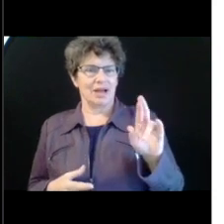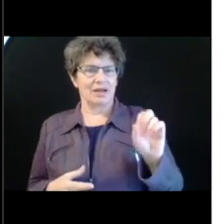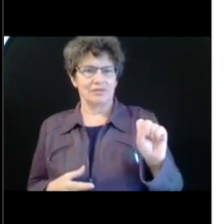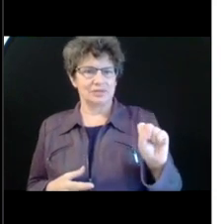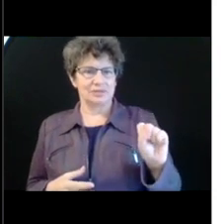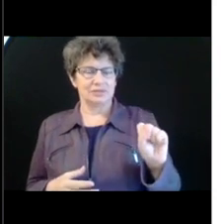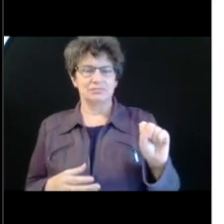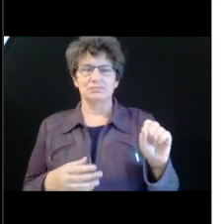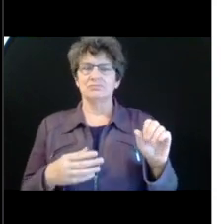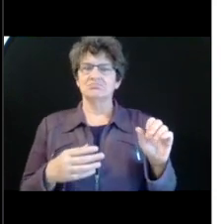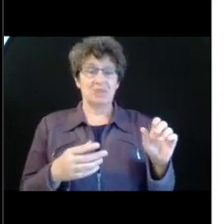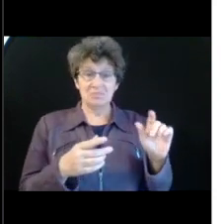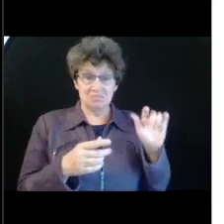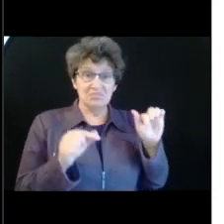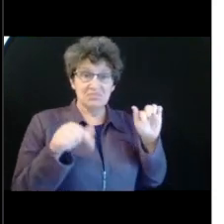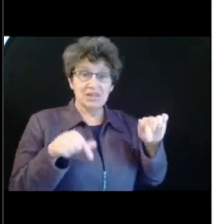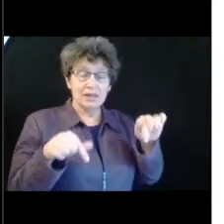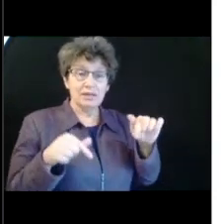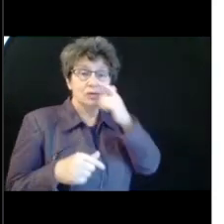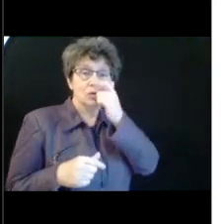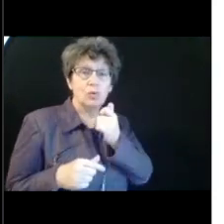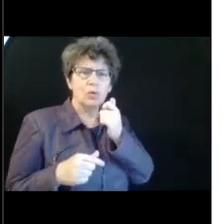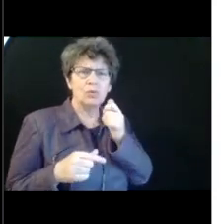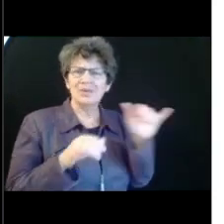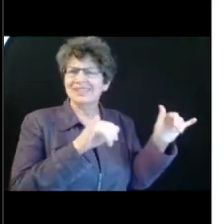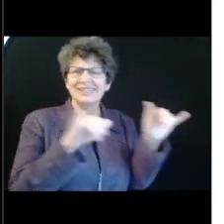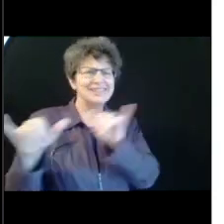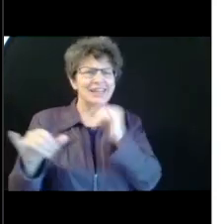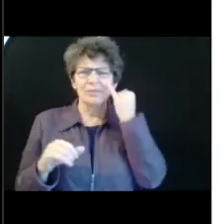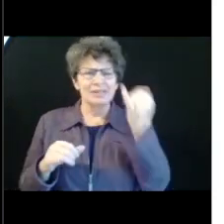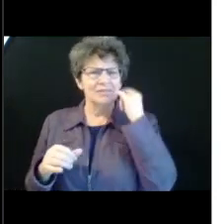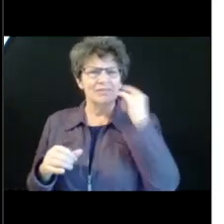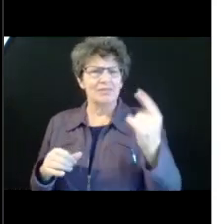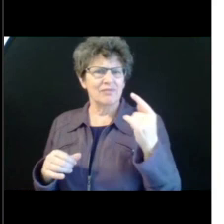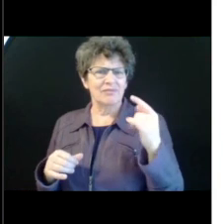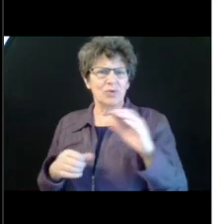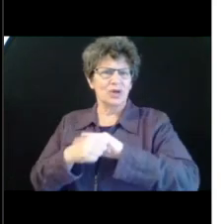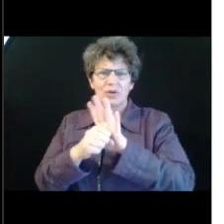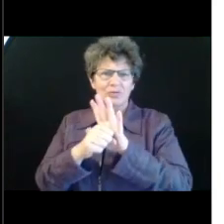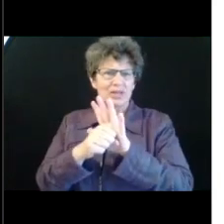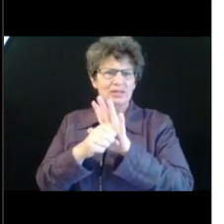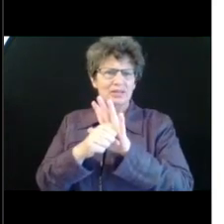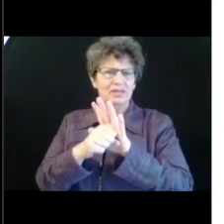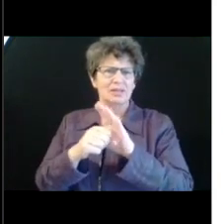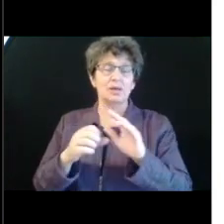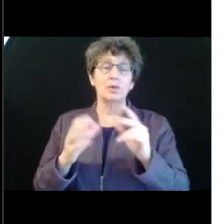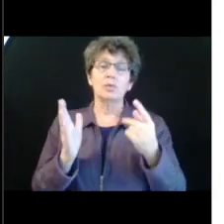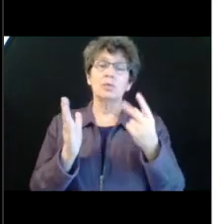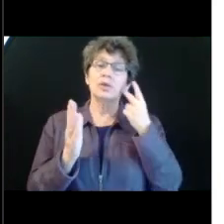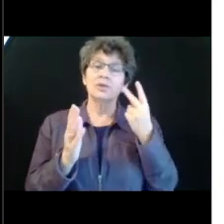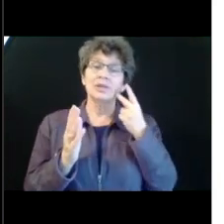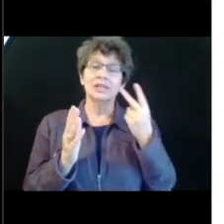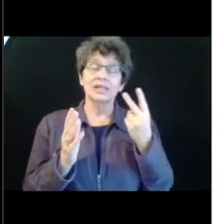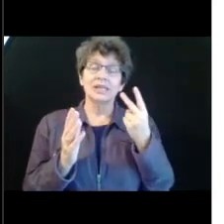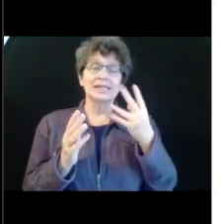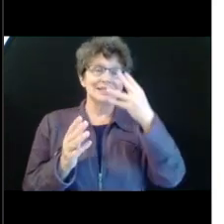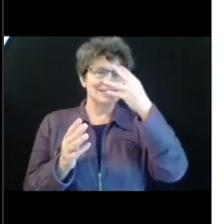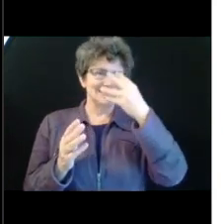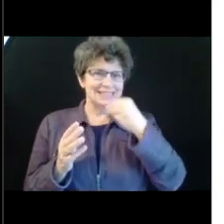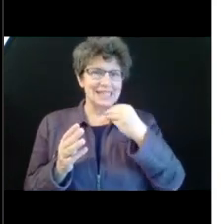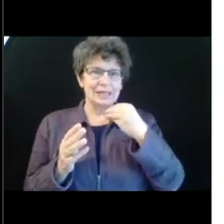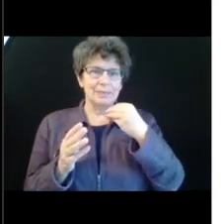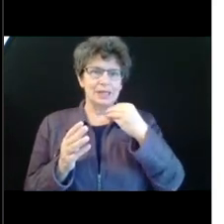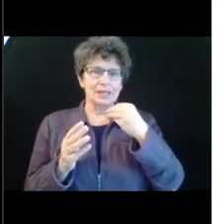mechanisms would be exactly the same for the COVID-19 virus. And so what we see is that sleep in advance